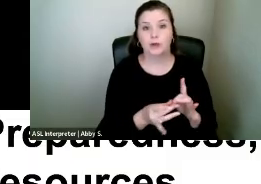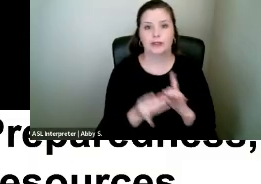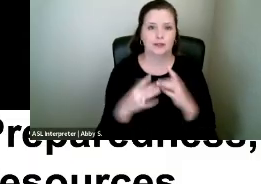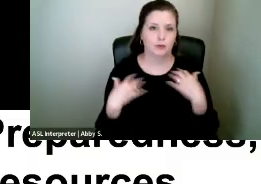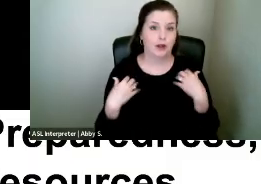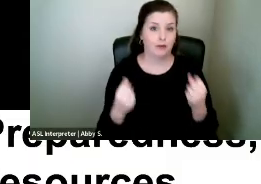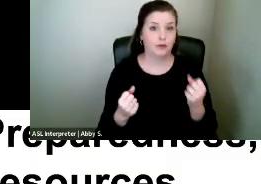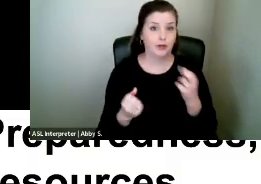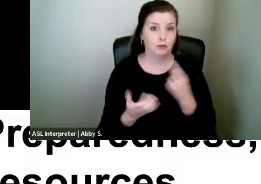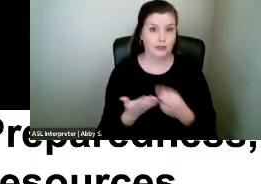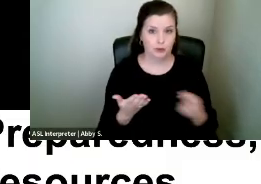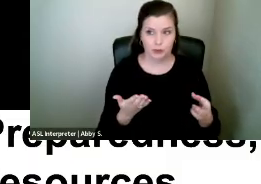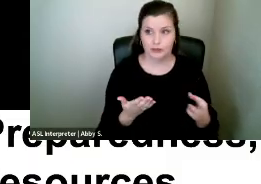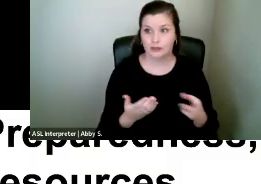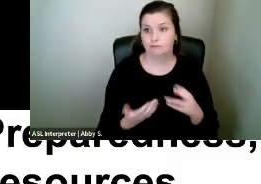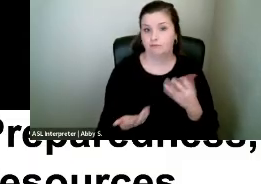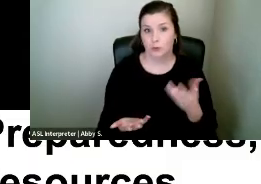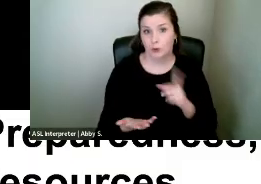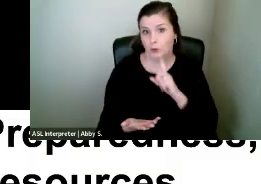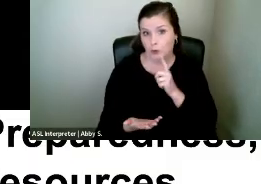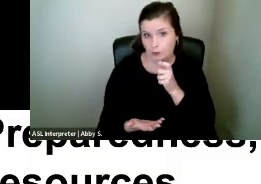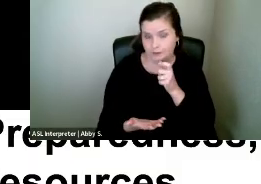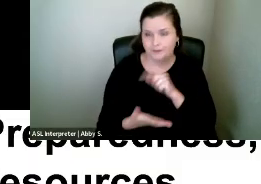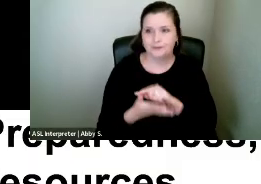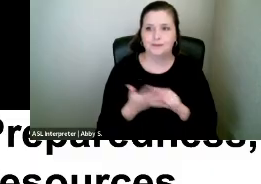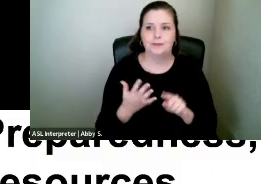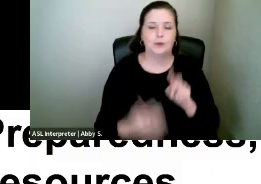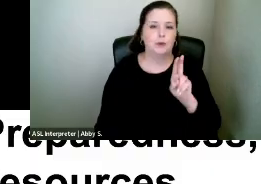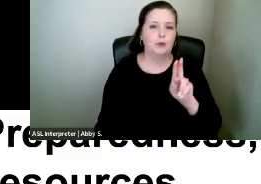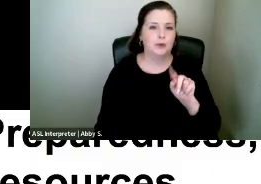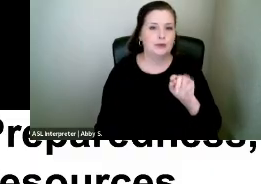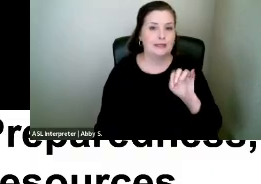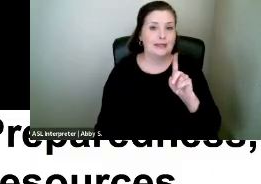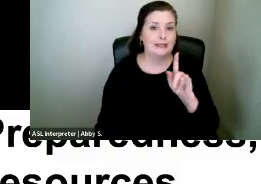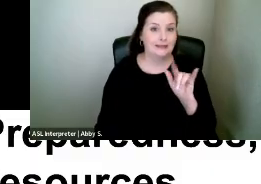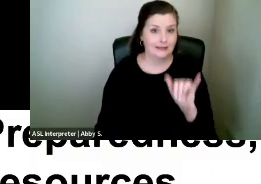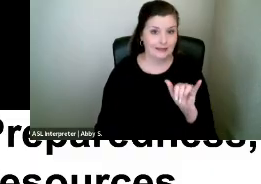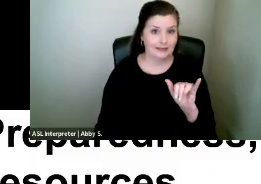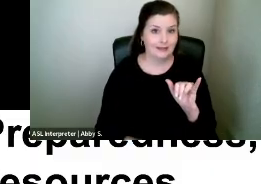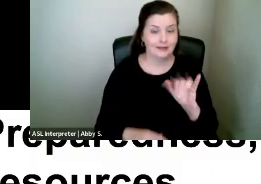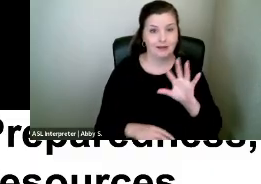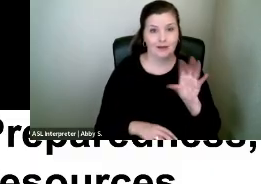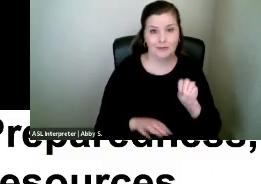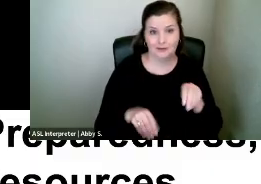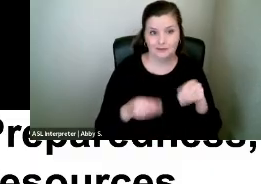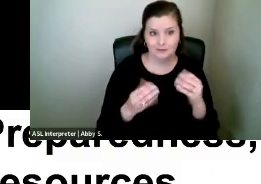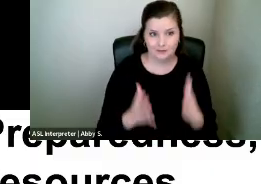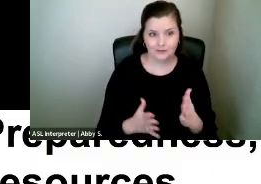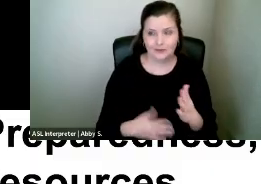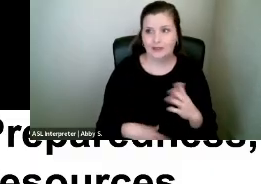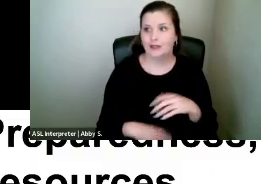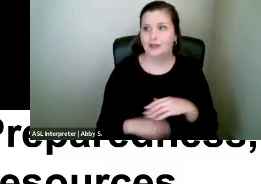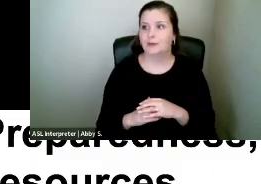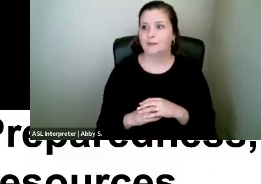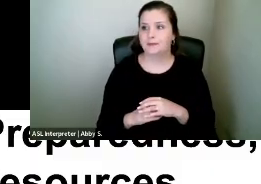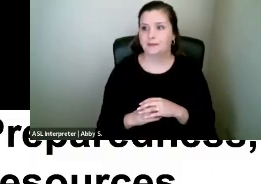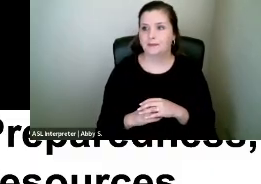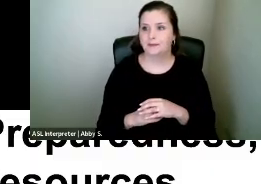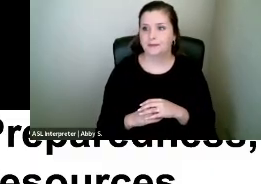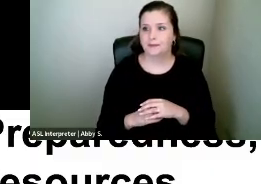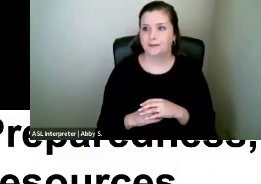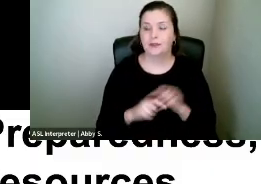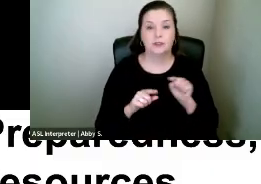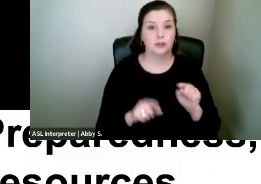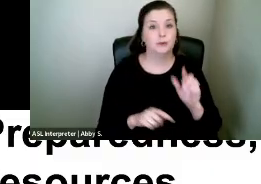resources are utility providers. And, you know, in those blue sky times, you may want to